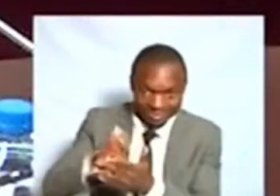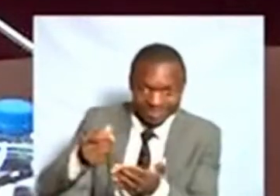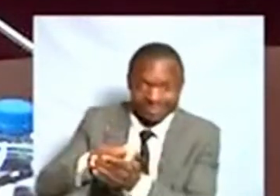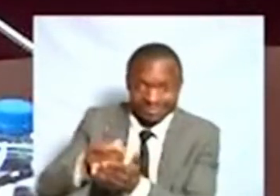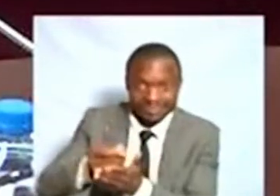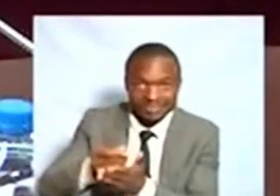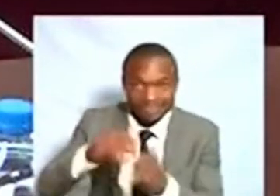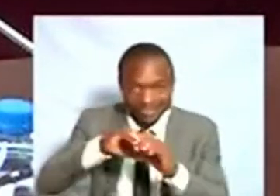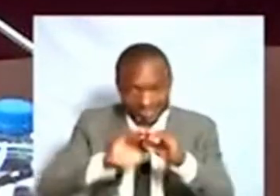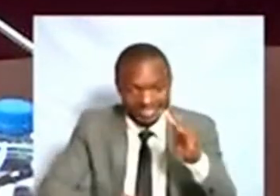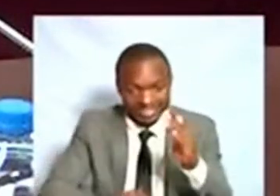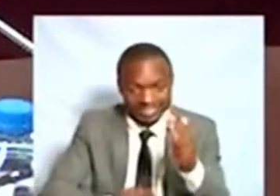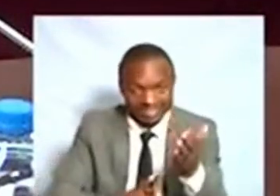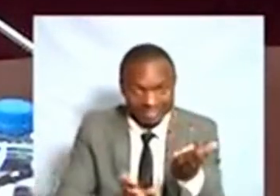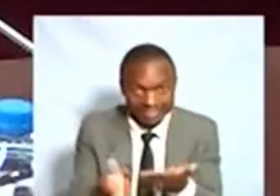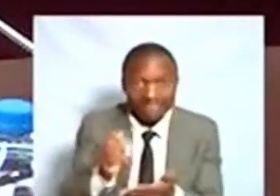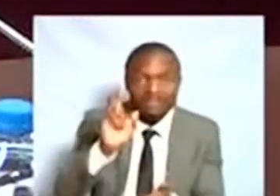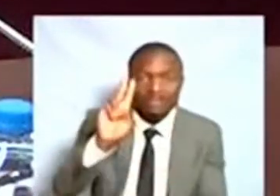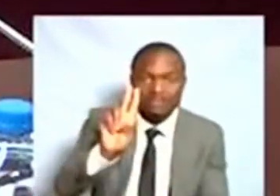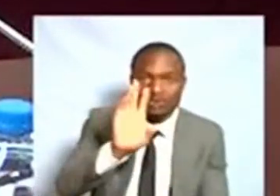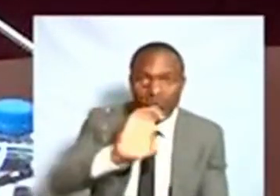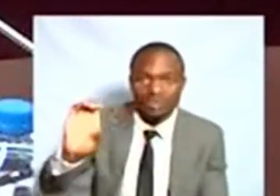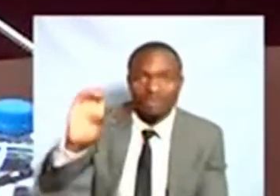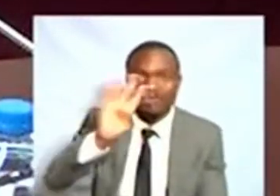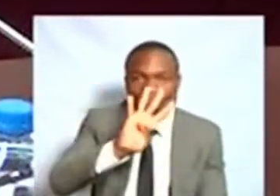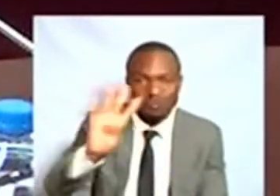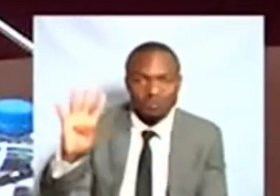under collection of